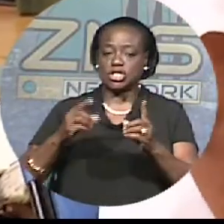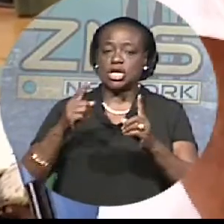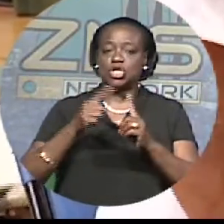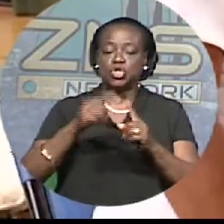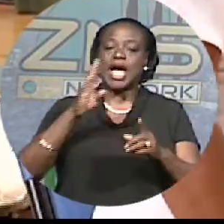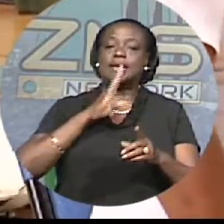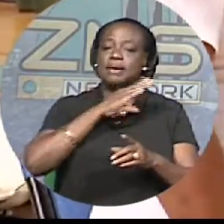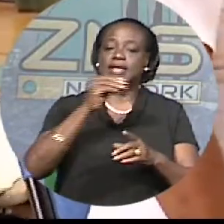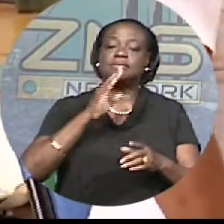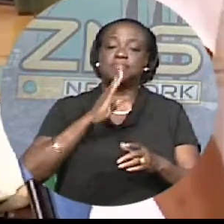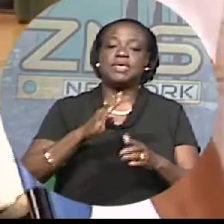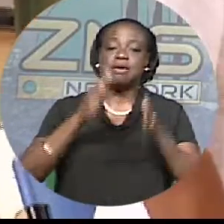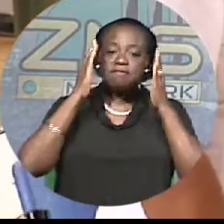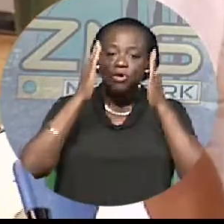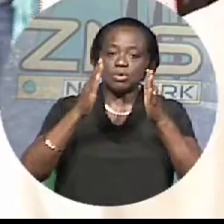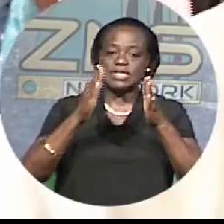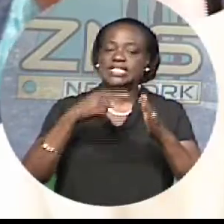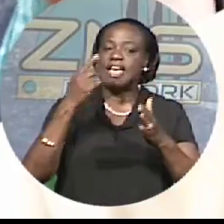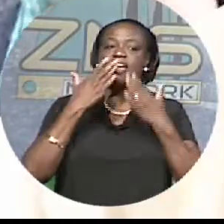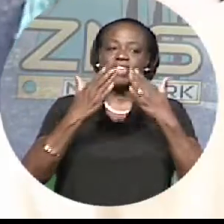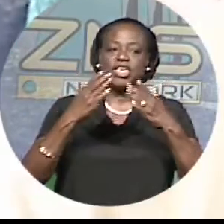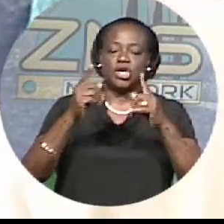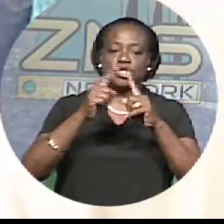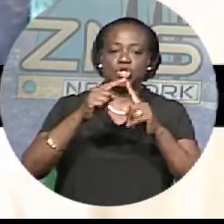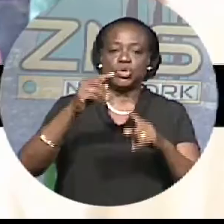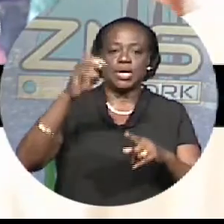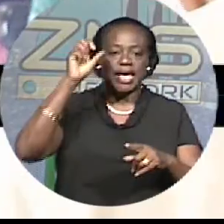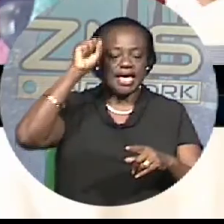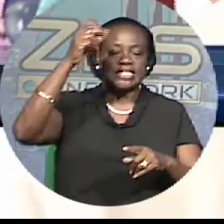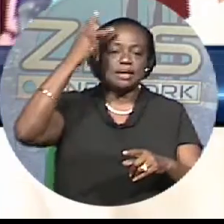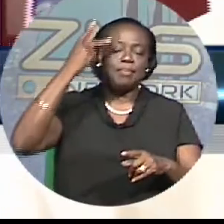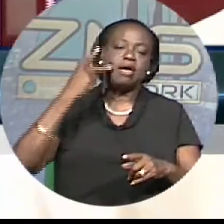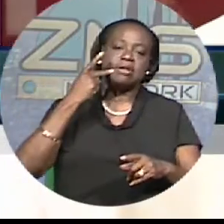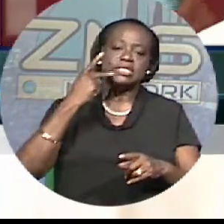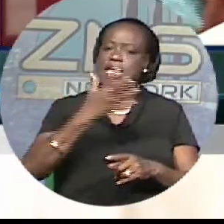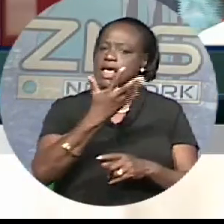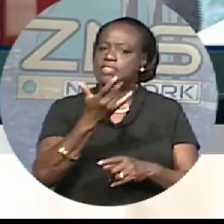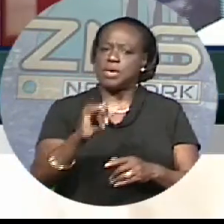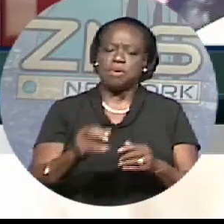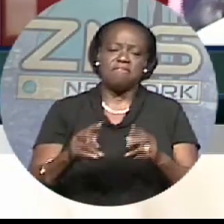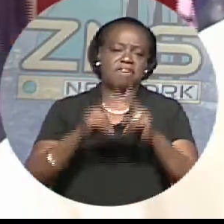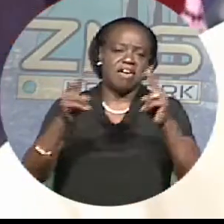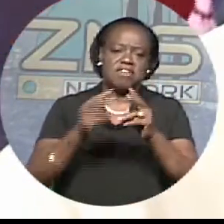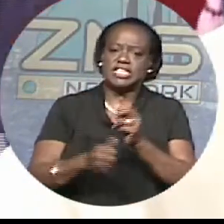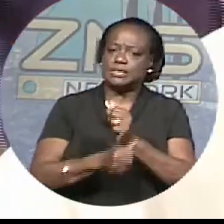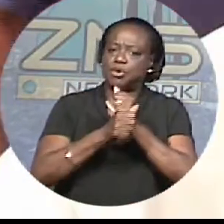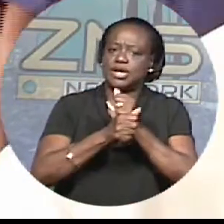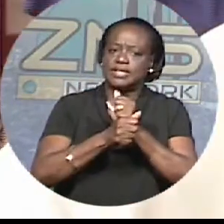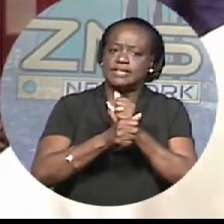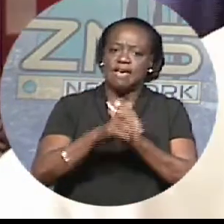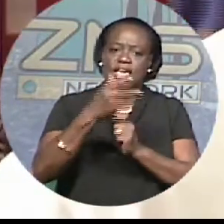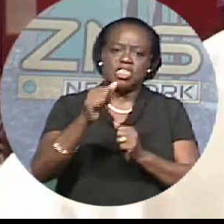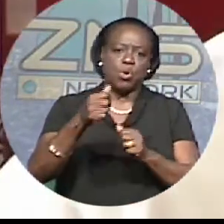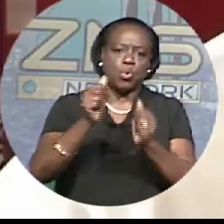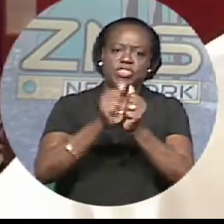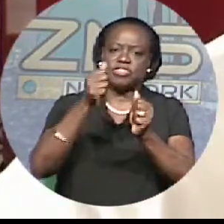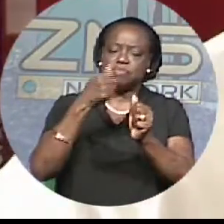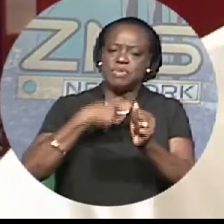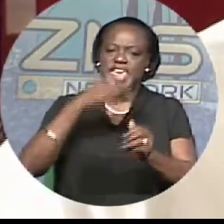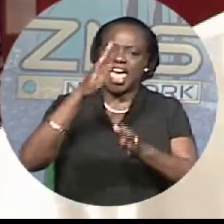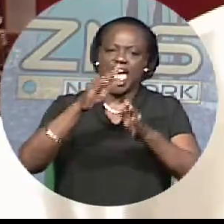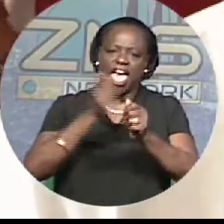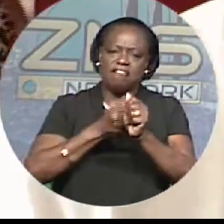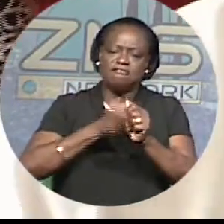also had a special thank you for his parents. My parents were very supportive. They was with me every step, everything I asked for. Once they could get it, I had